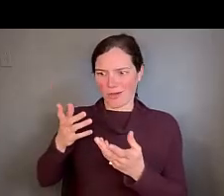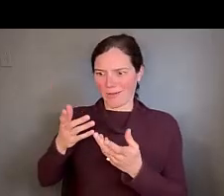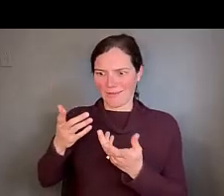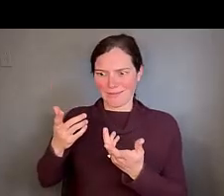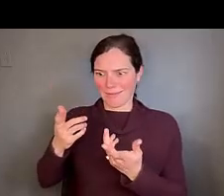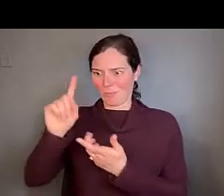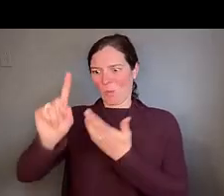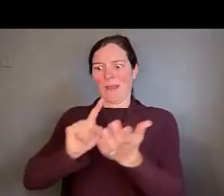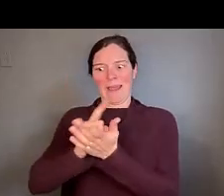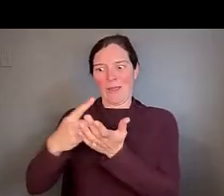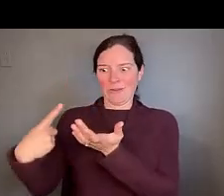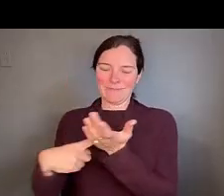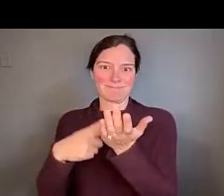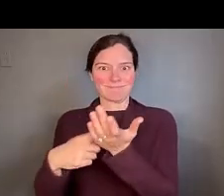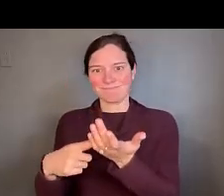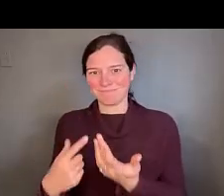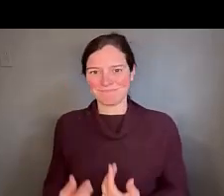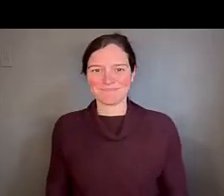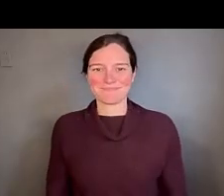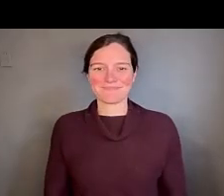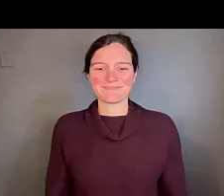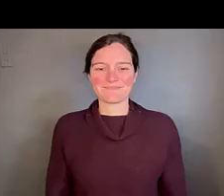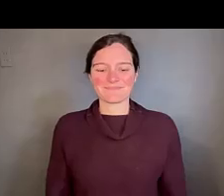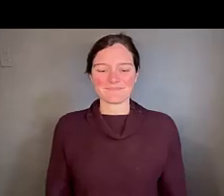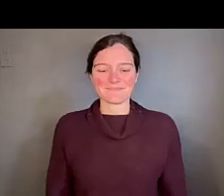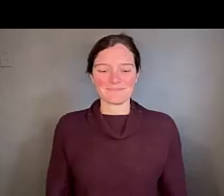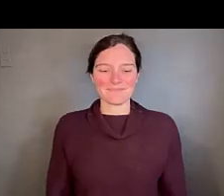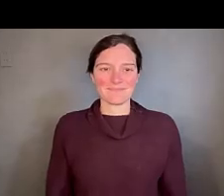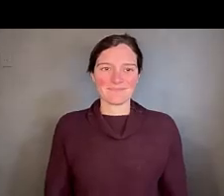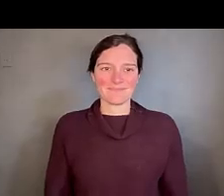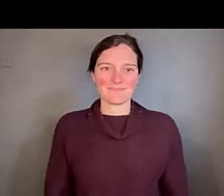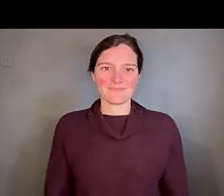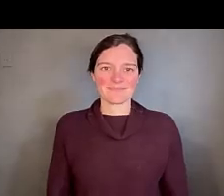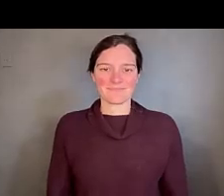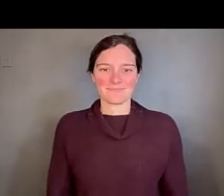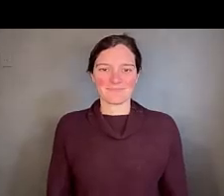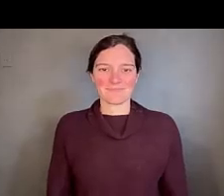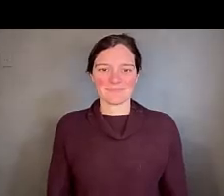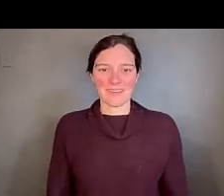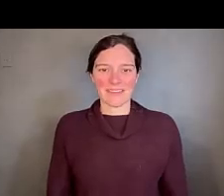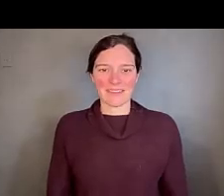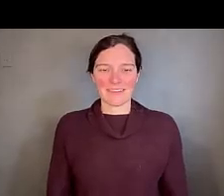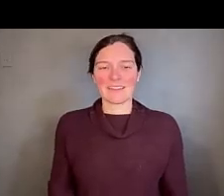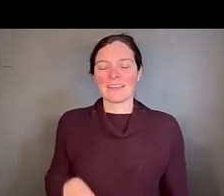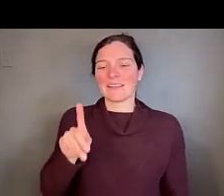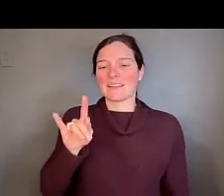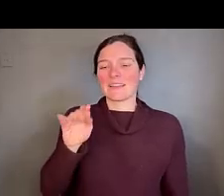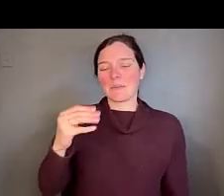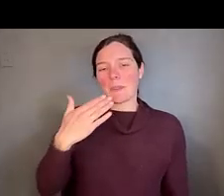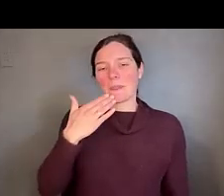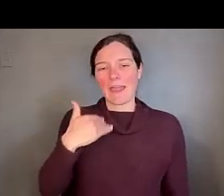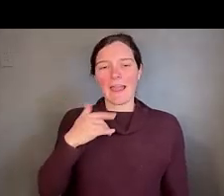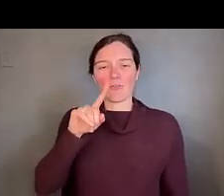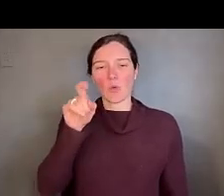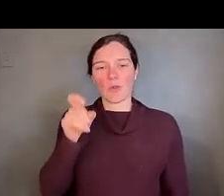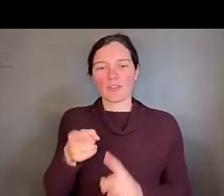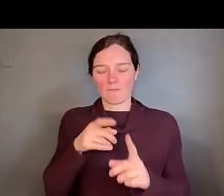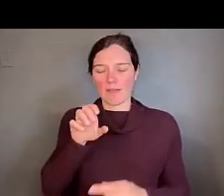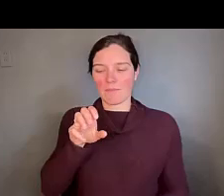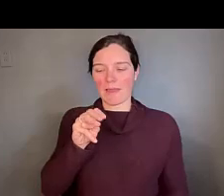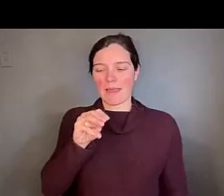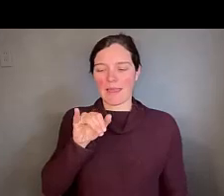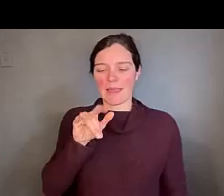an hour talking about. So thanks, Kim. Thank you, Rob. I've got a question from Emily here, one of the